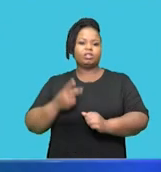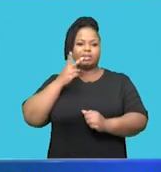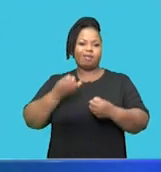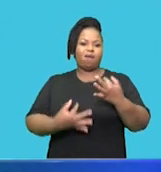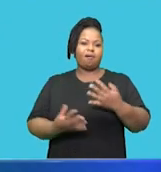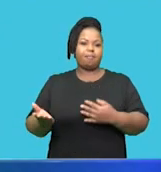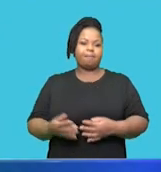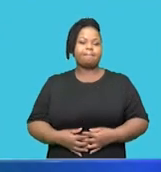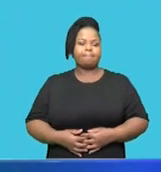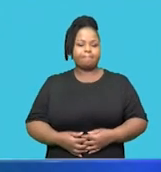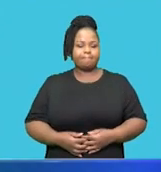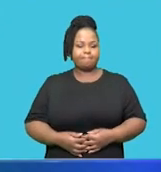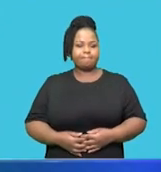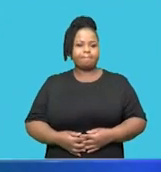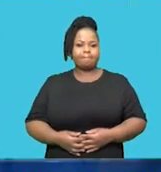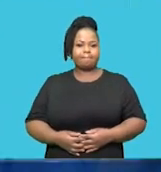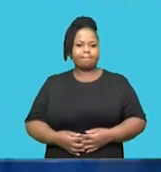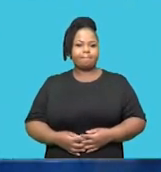and he filed this report.